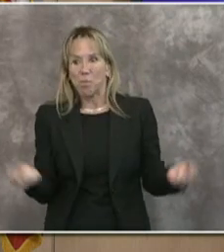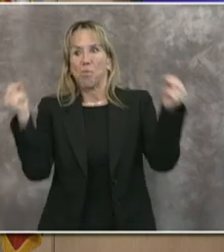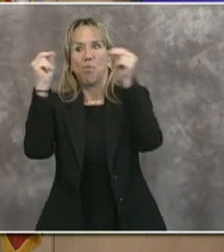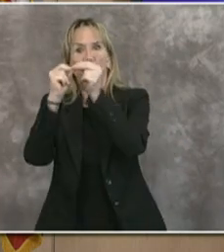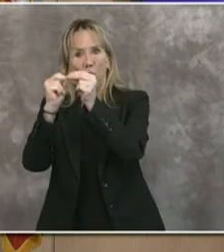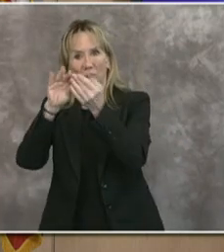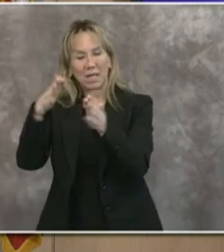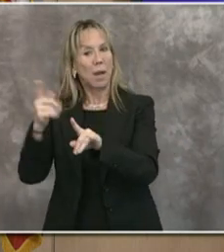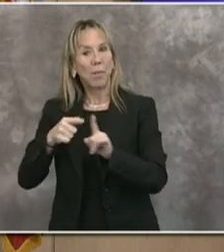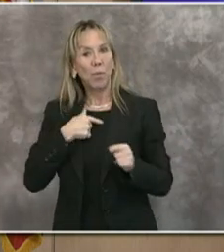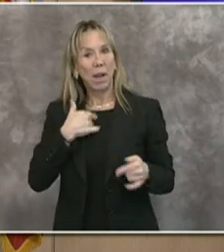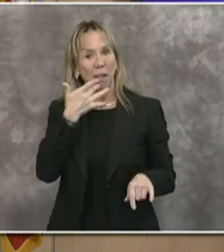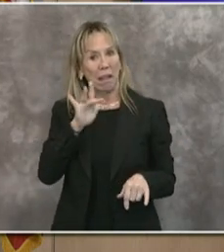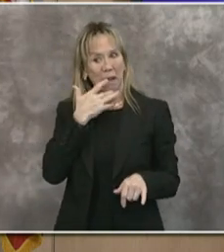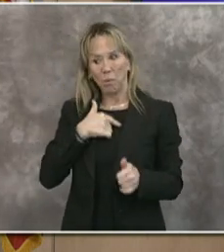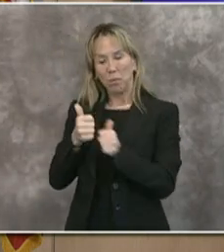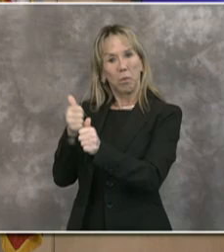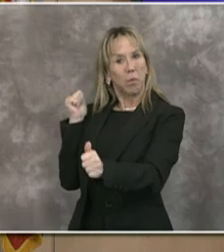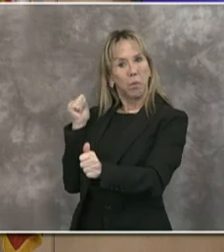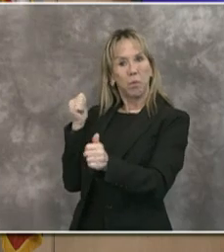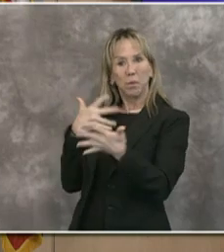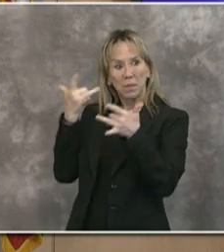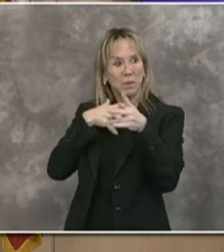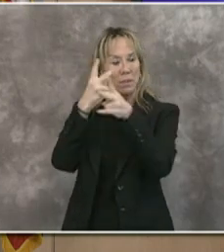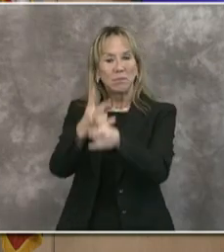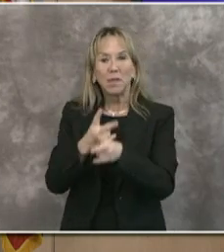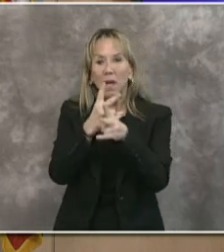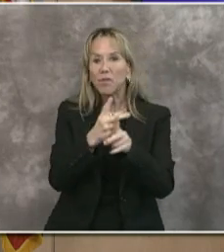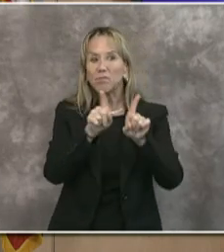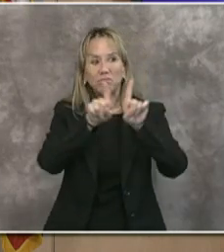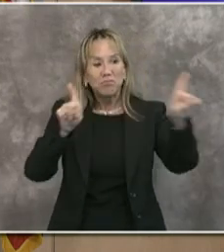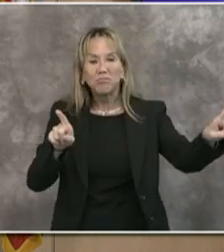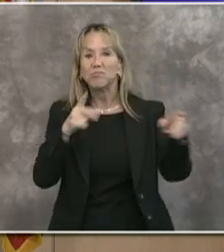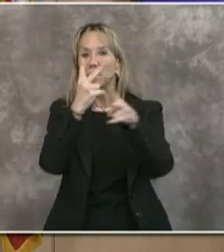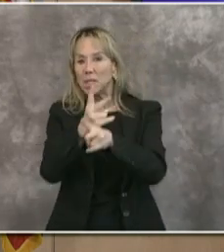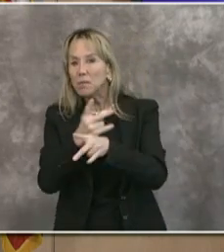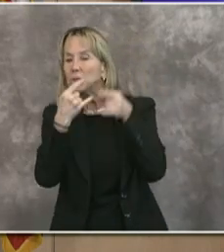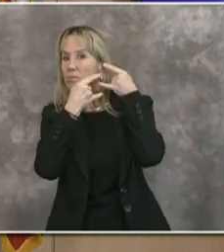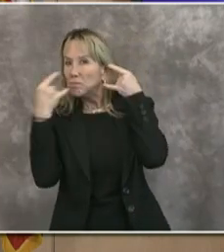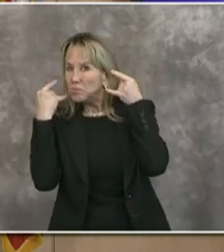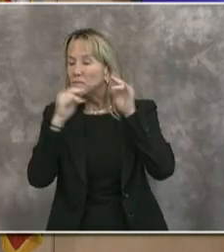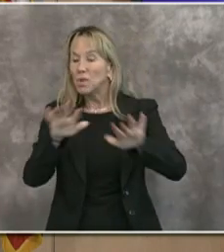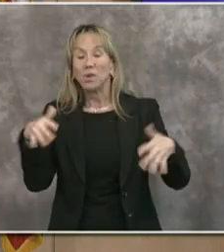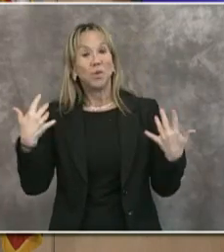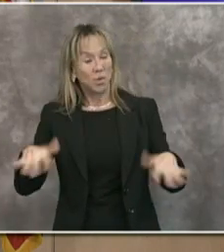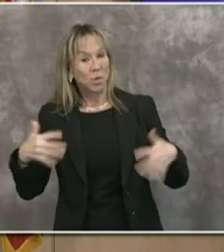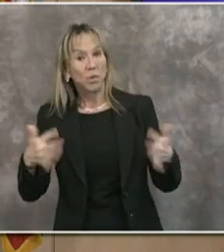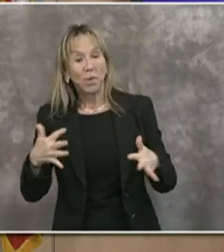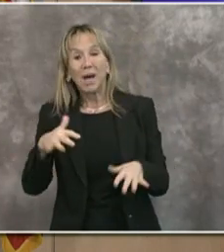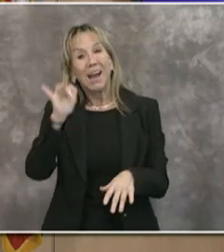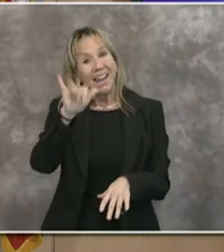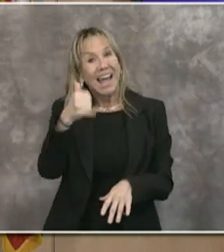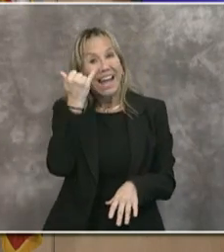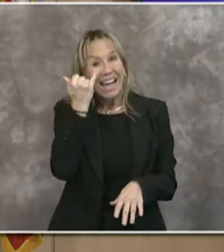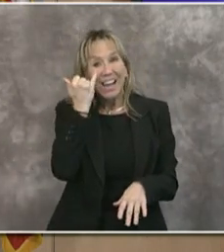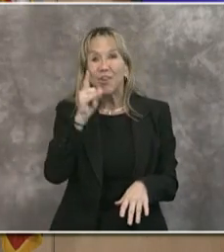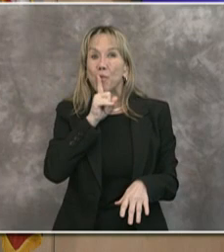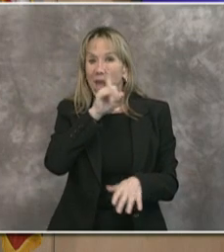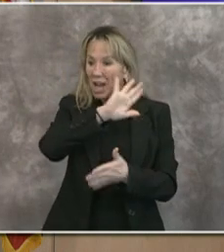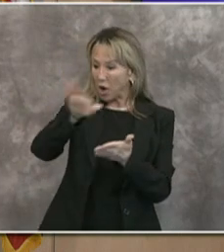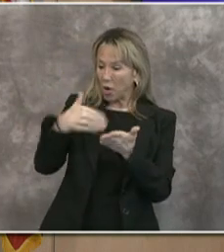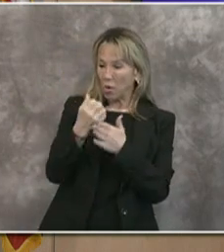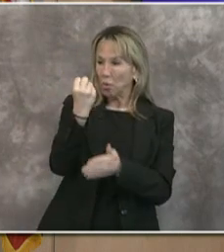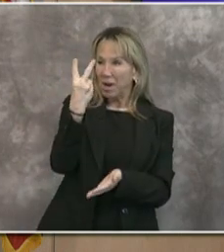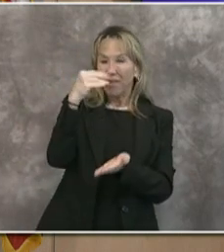we have avoided in San Diego County because of the actions we've taken. To put that in further context, that is the population of the entire city of Solana